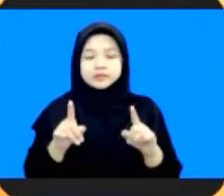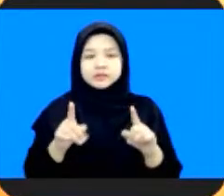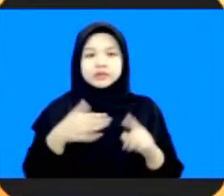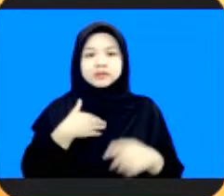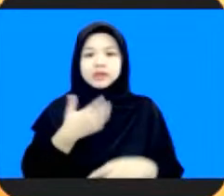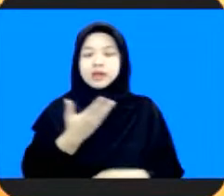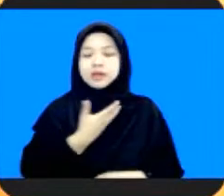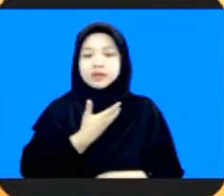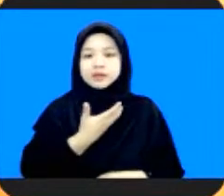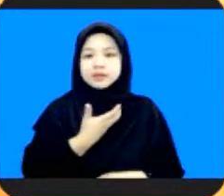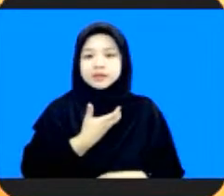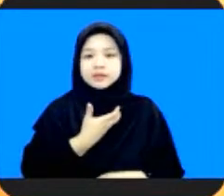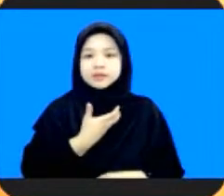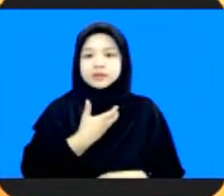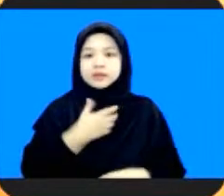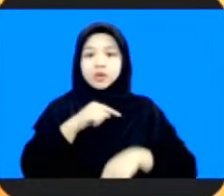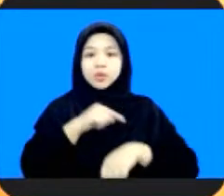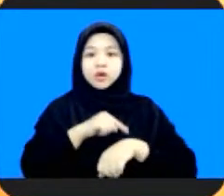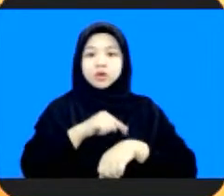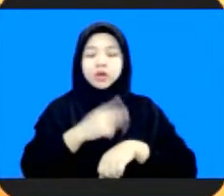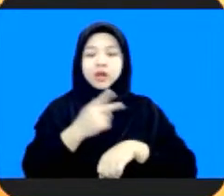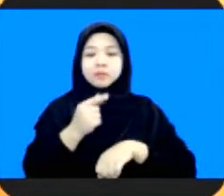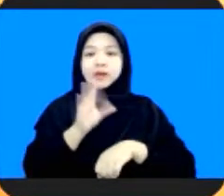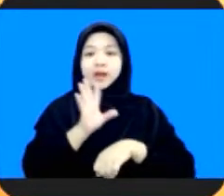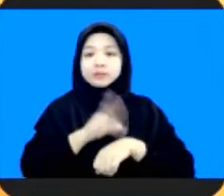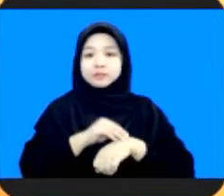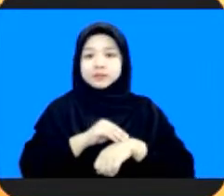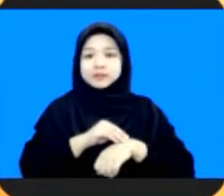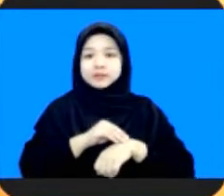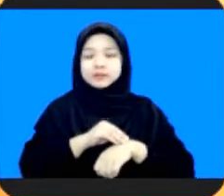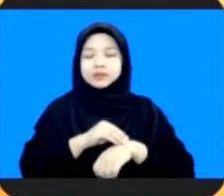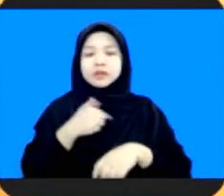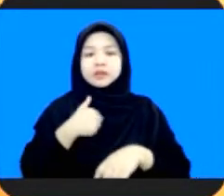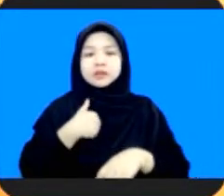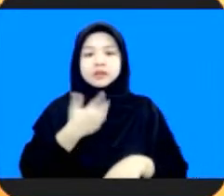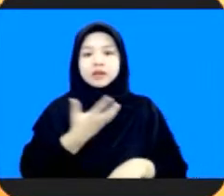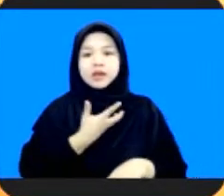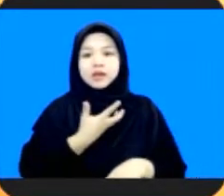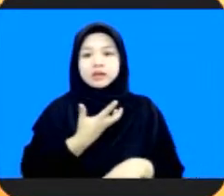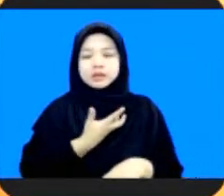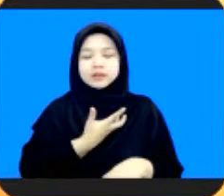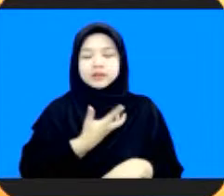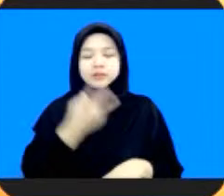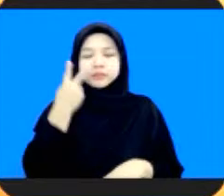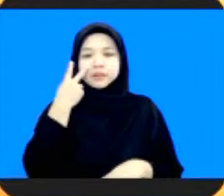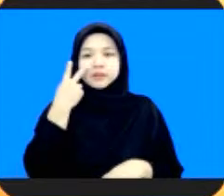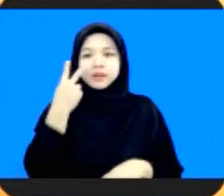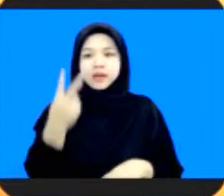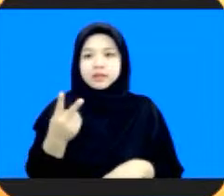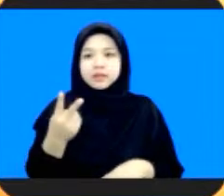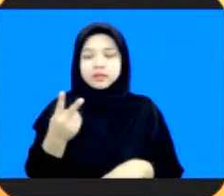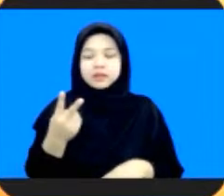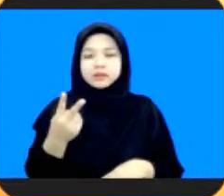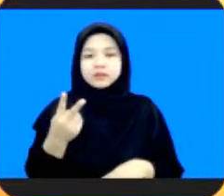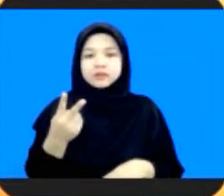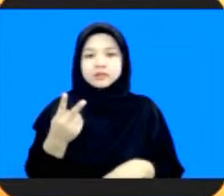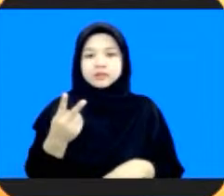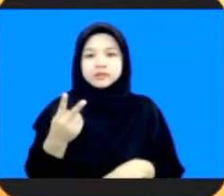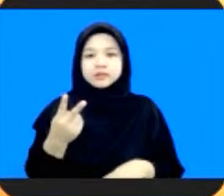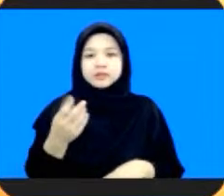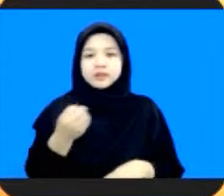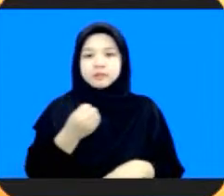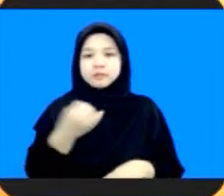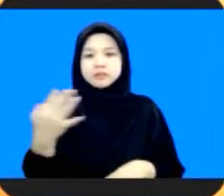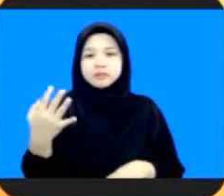running short on time right now, I want to see if we have any comments from the floor.